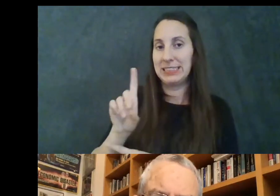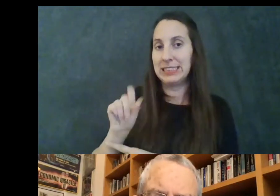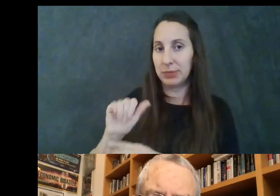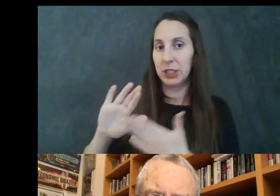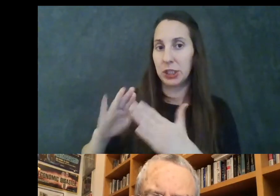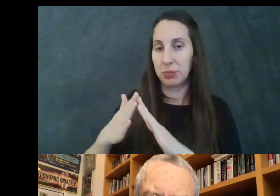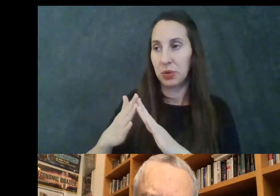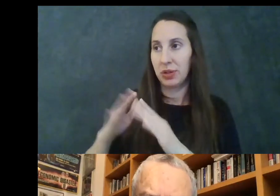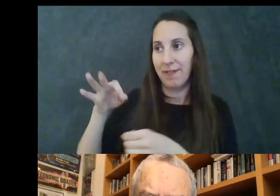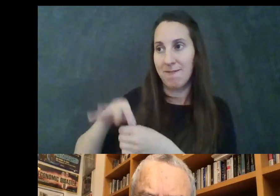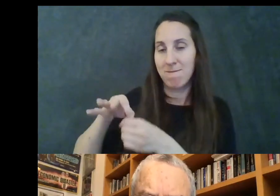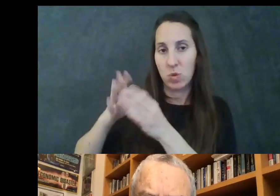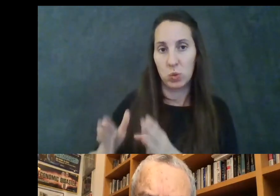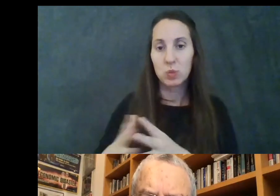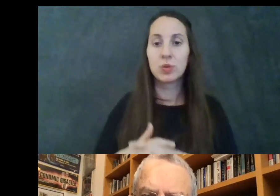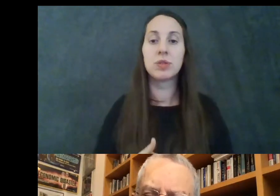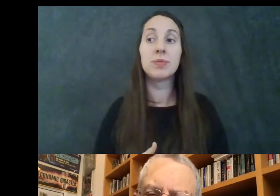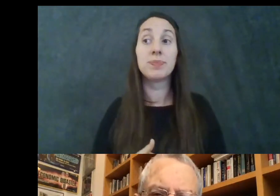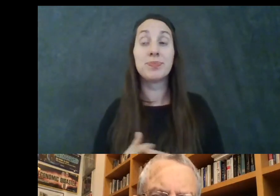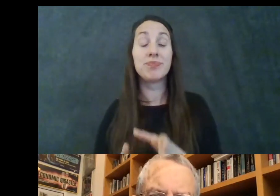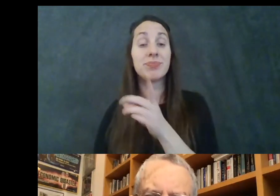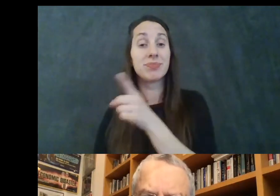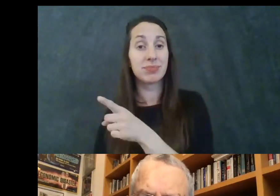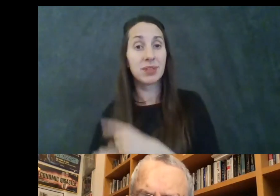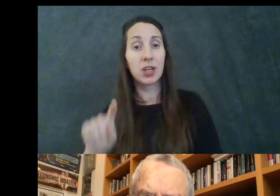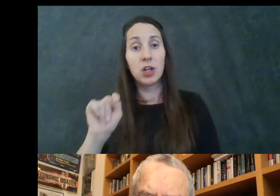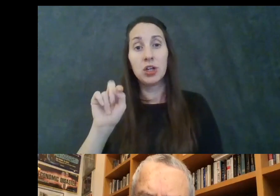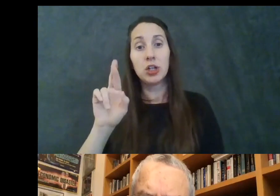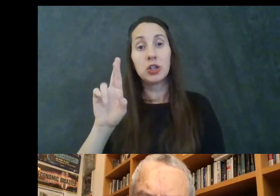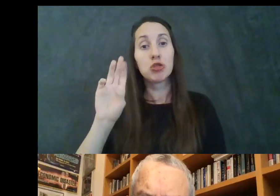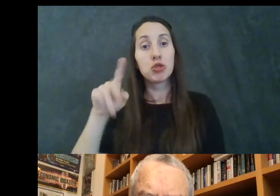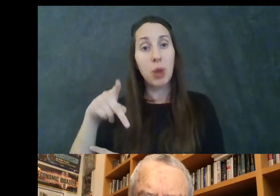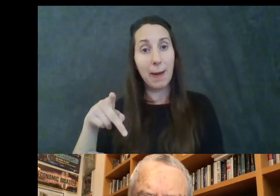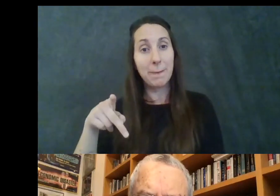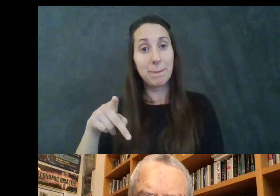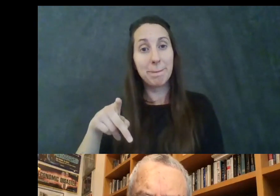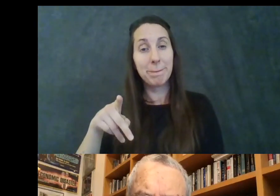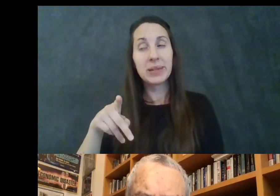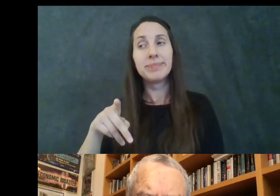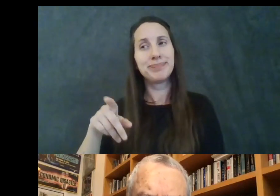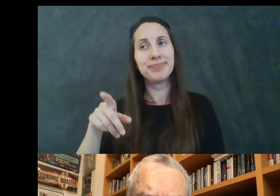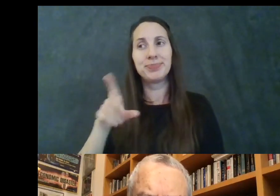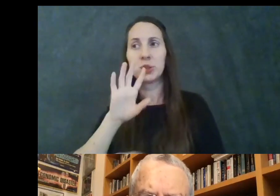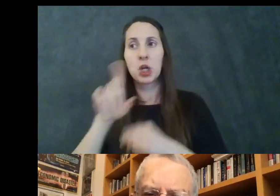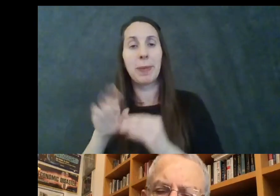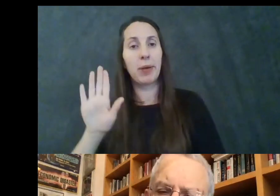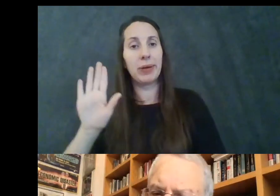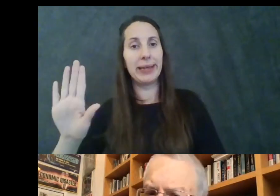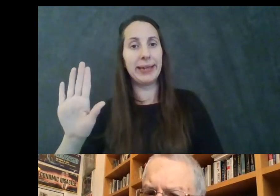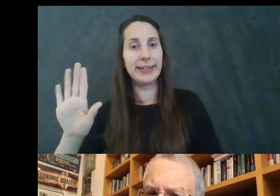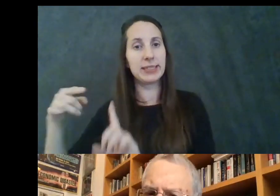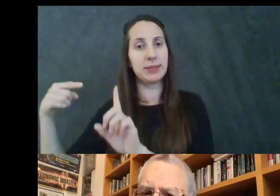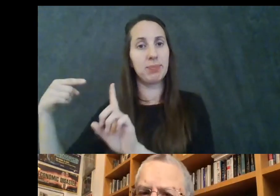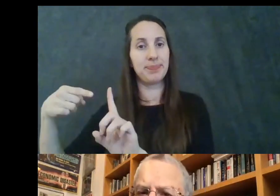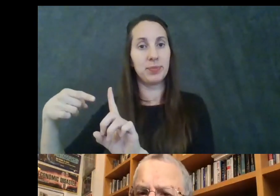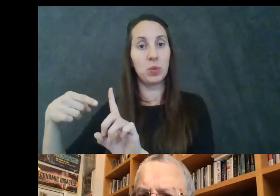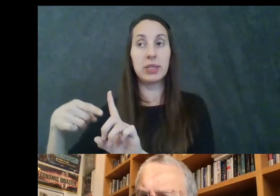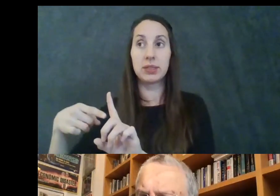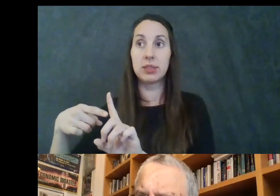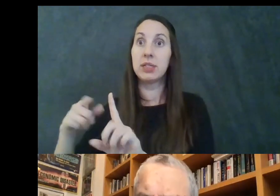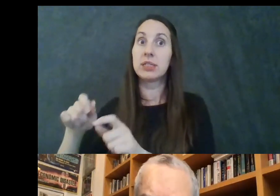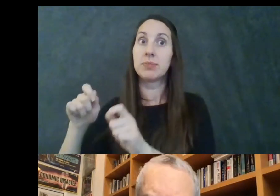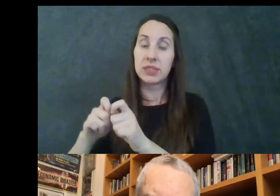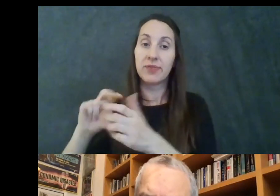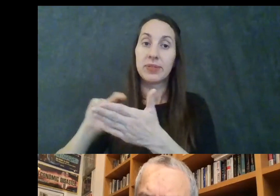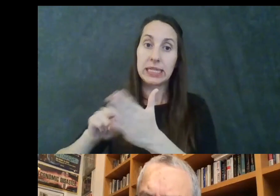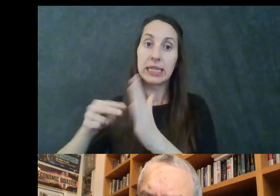about Donald Trump being deliberately divisive and disrespectful of people, one of the top incidents, even at the very